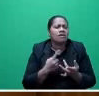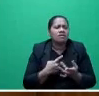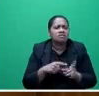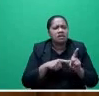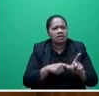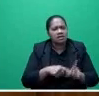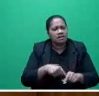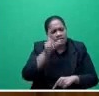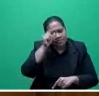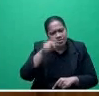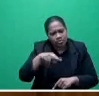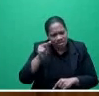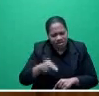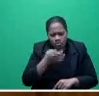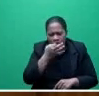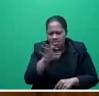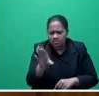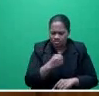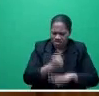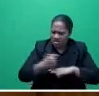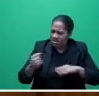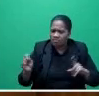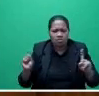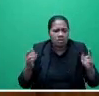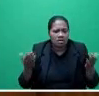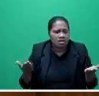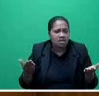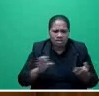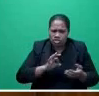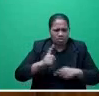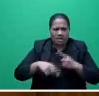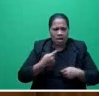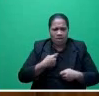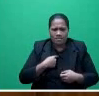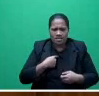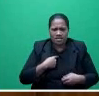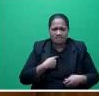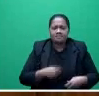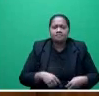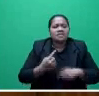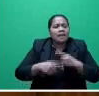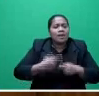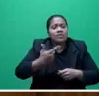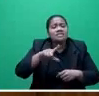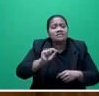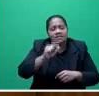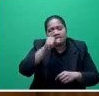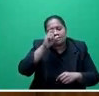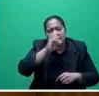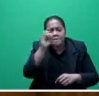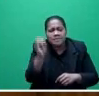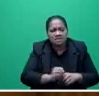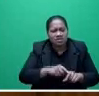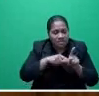Fijian I need to ask from a government? This is not just about me. This is about those 70% young Fijian